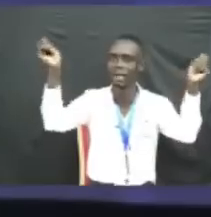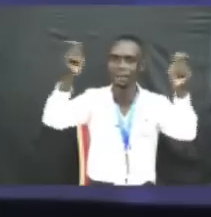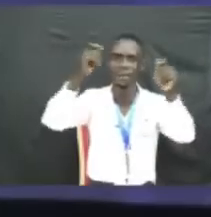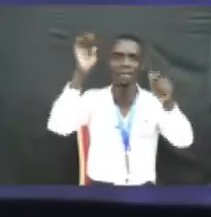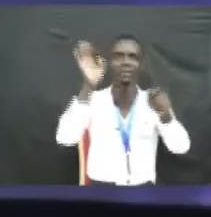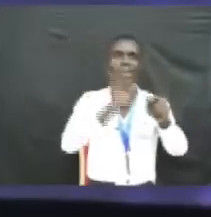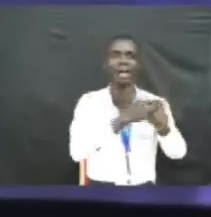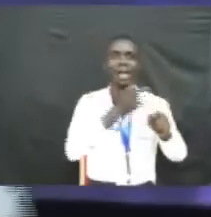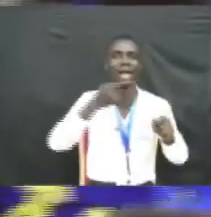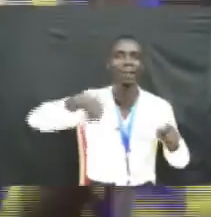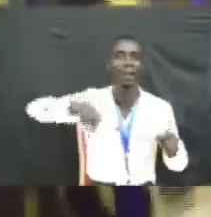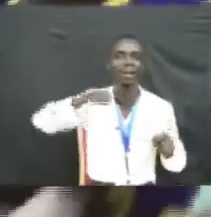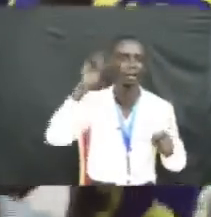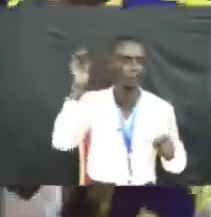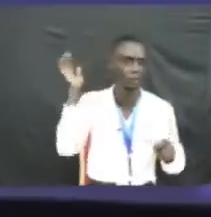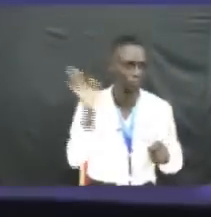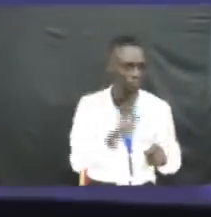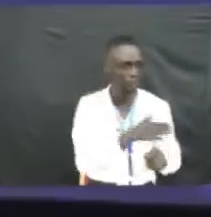Hallelujah.